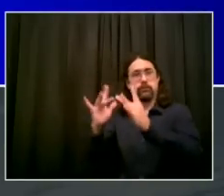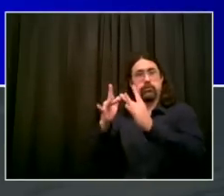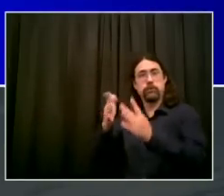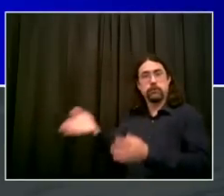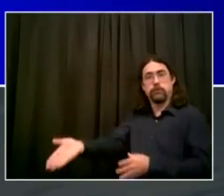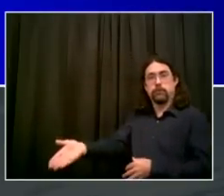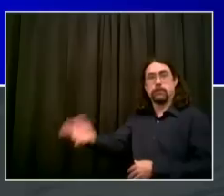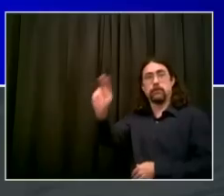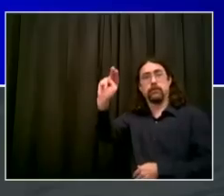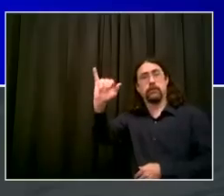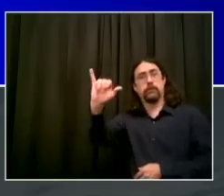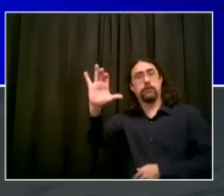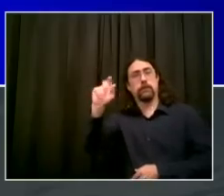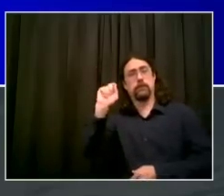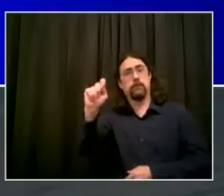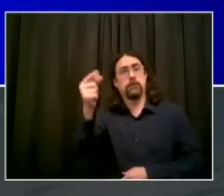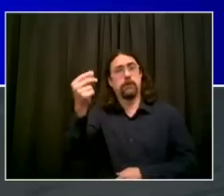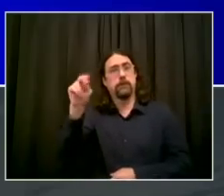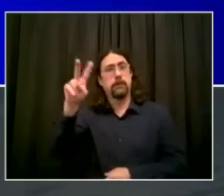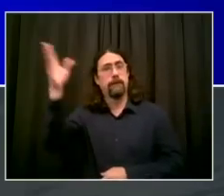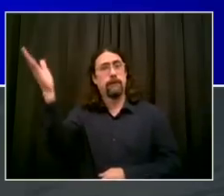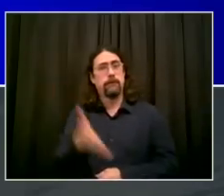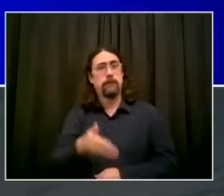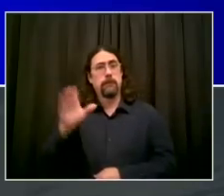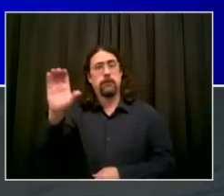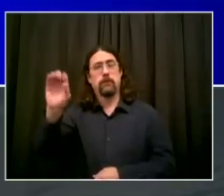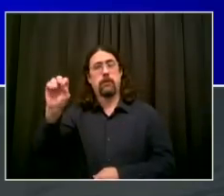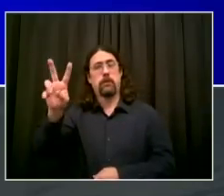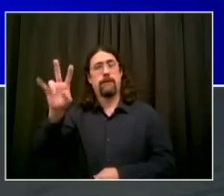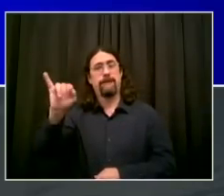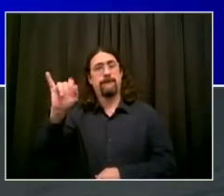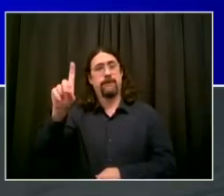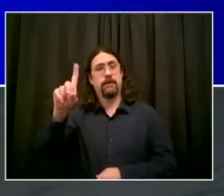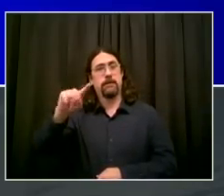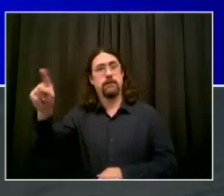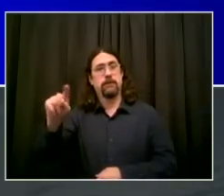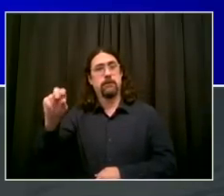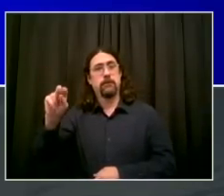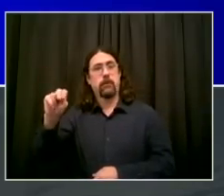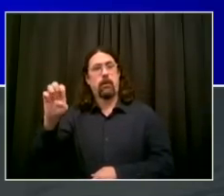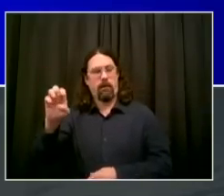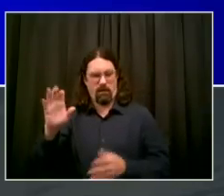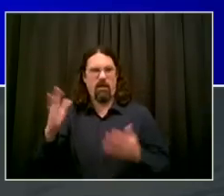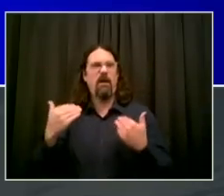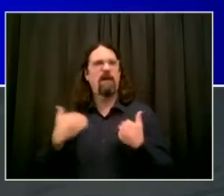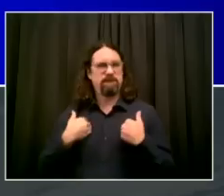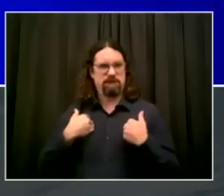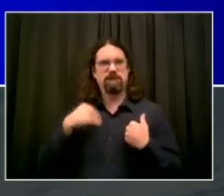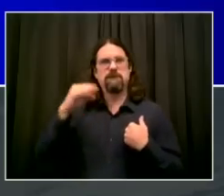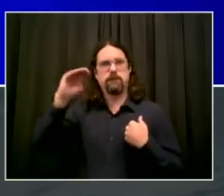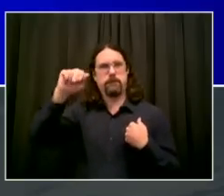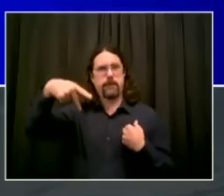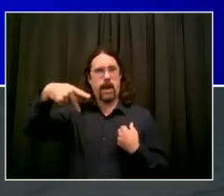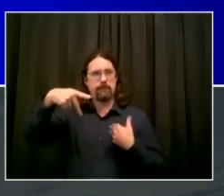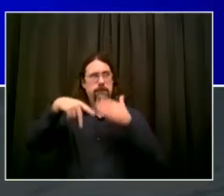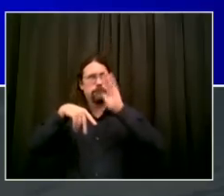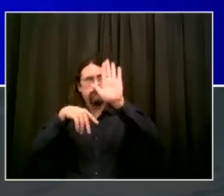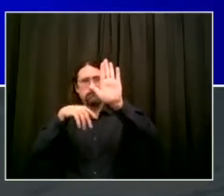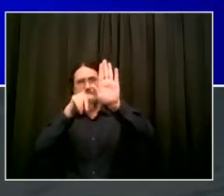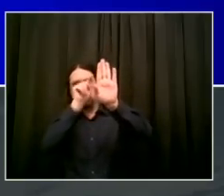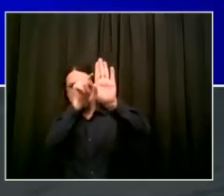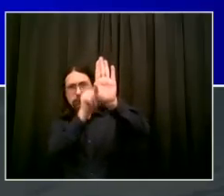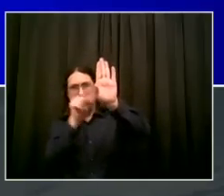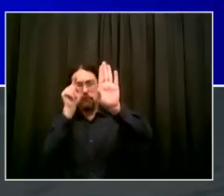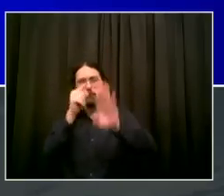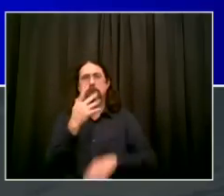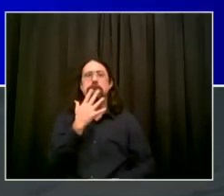online is now live. You go to nyc.gov/COVID zone, and you simply enter in your personal address,